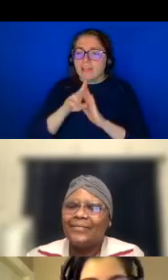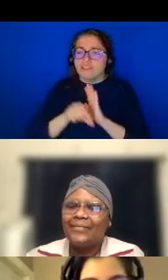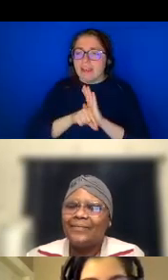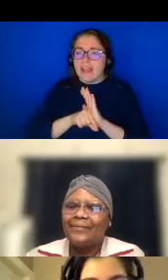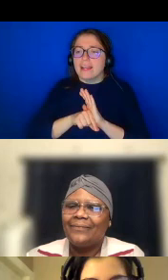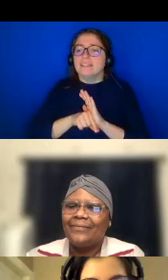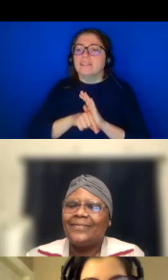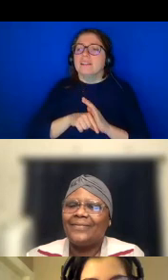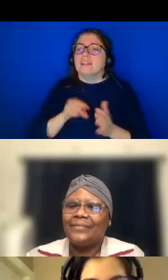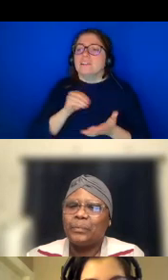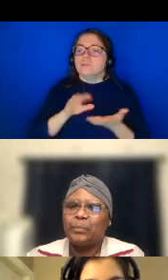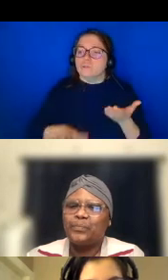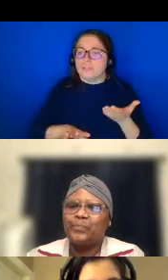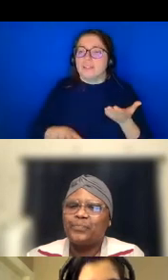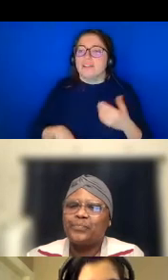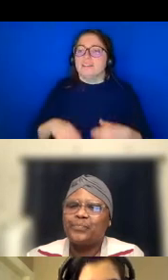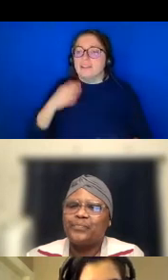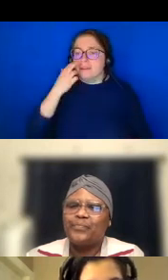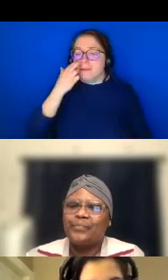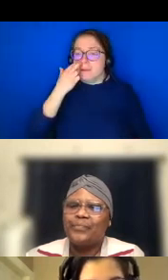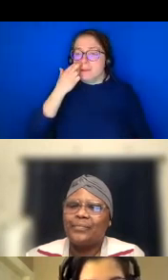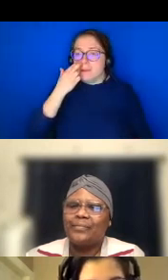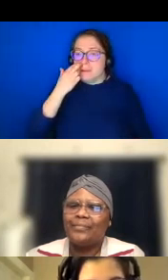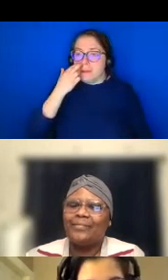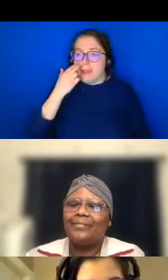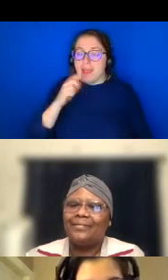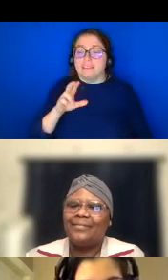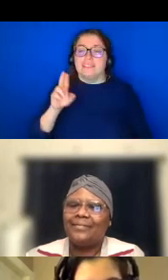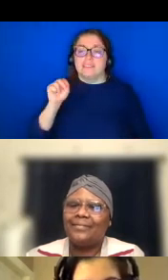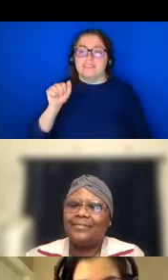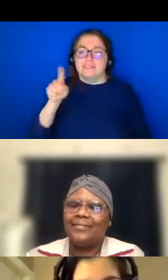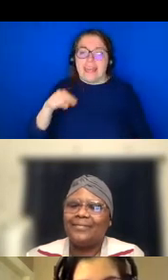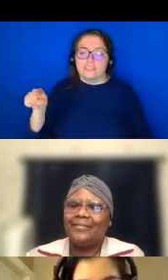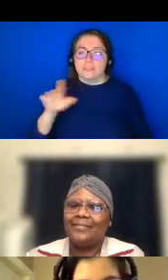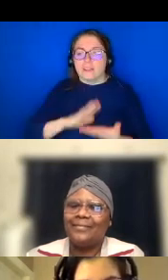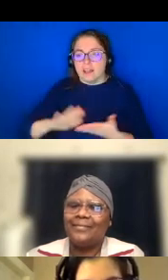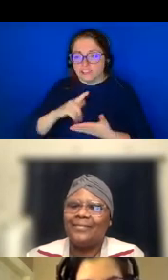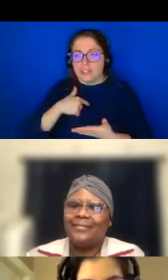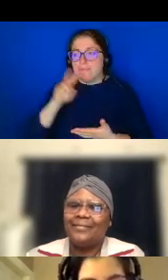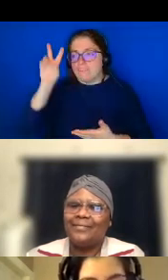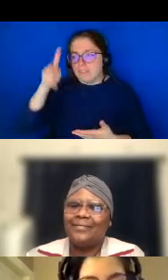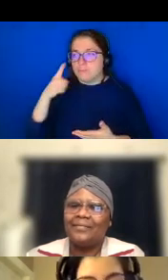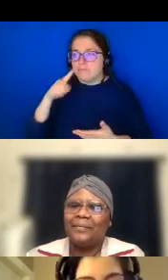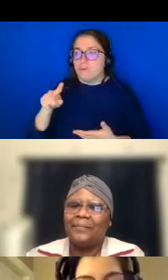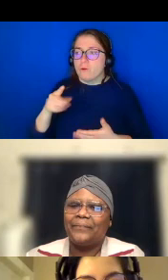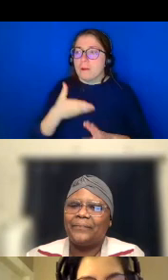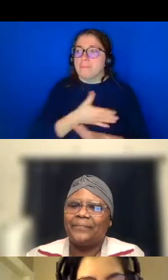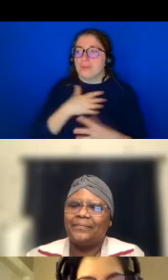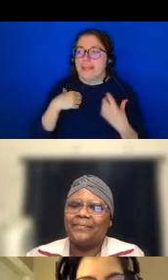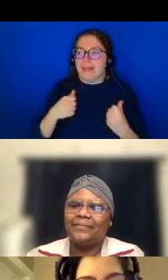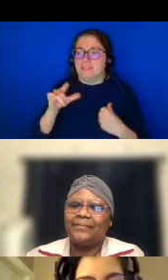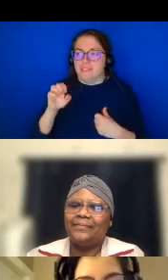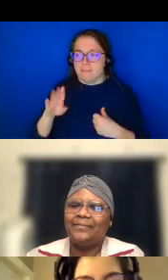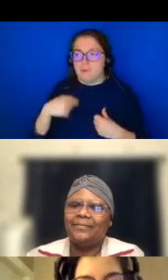Nazareth College, and I'm actually the vice president of our pre-health club. And we have quite a few students this year, and actually